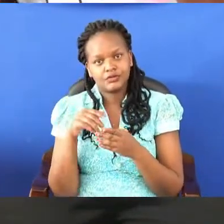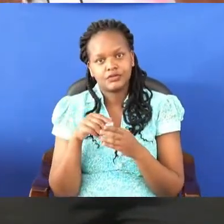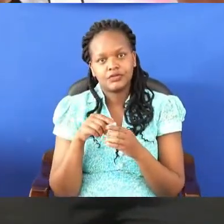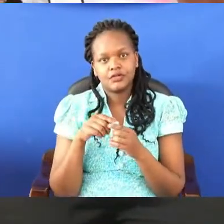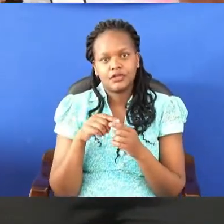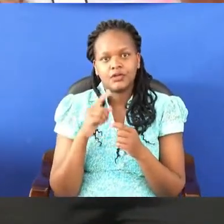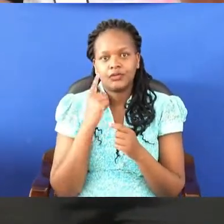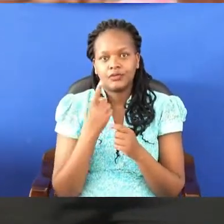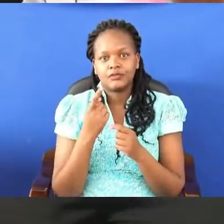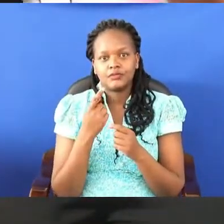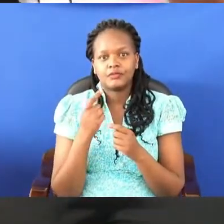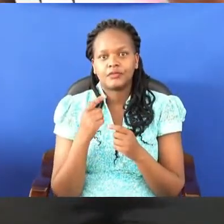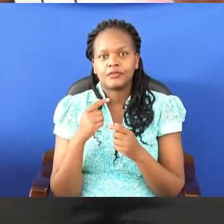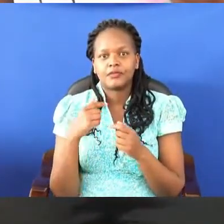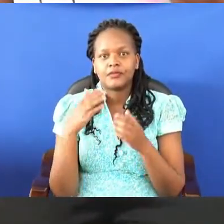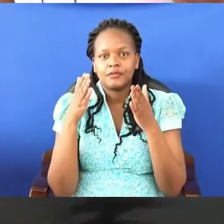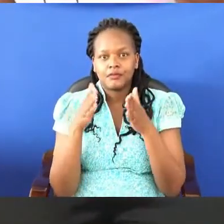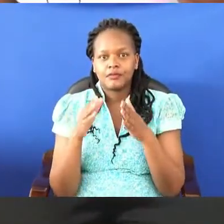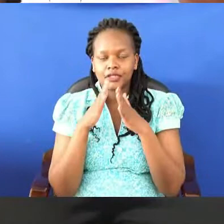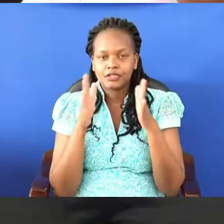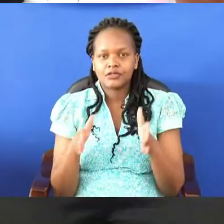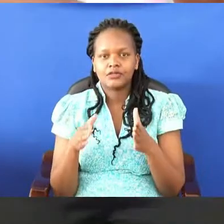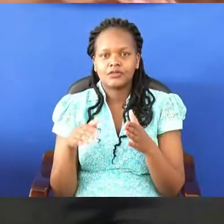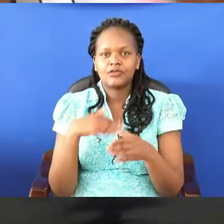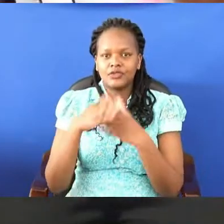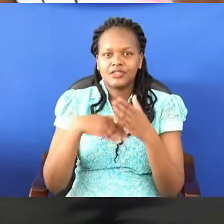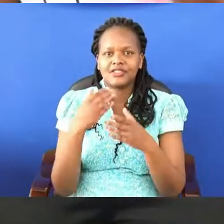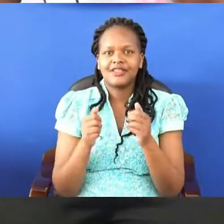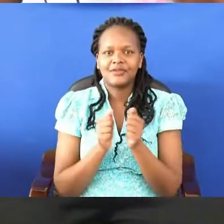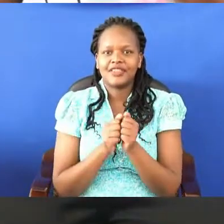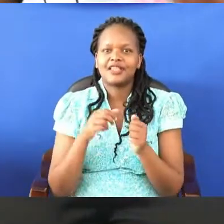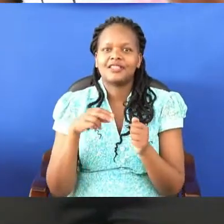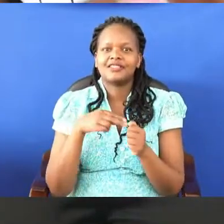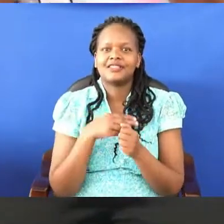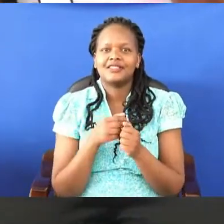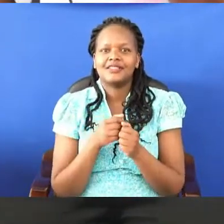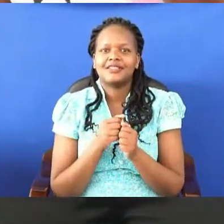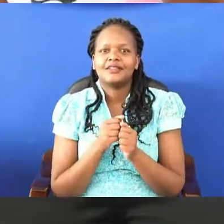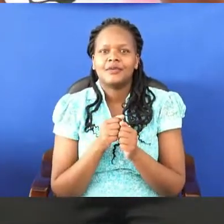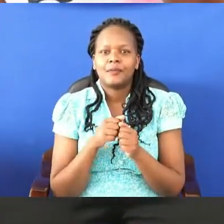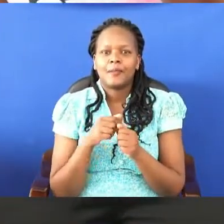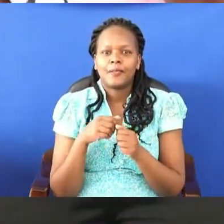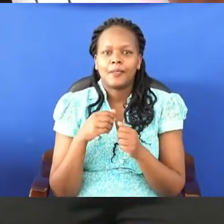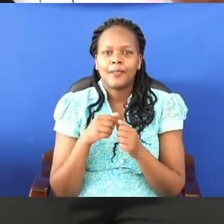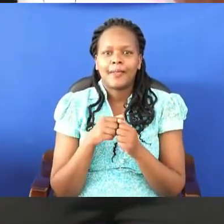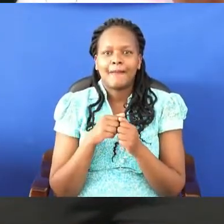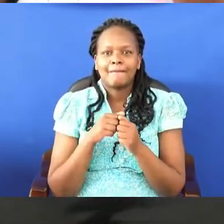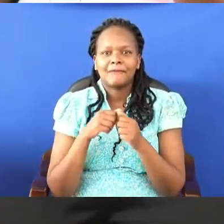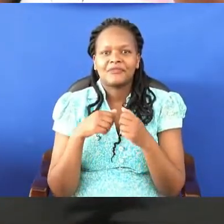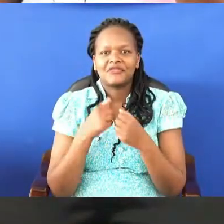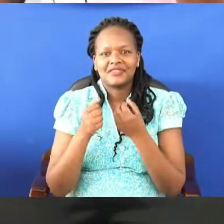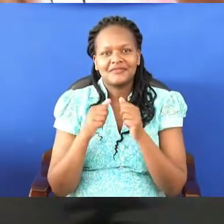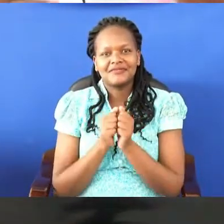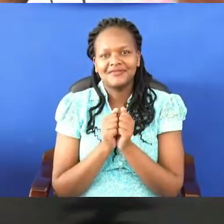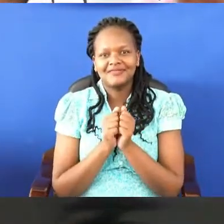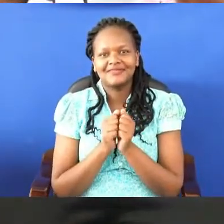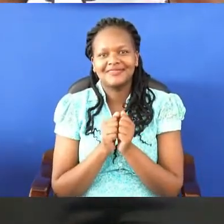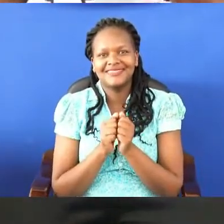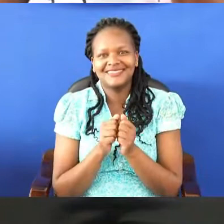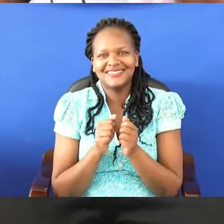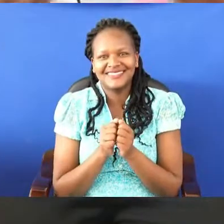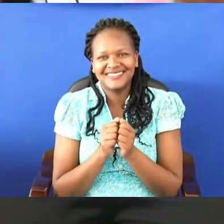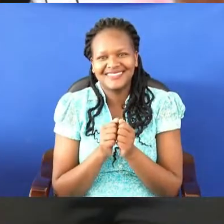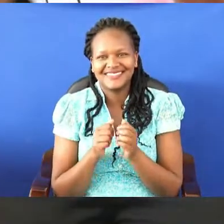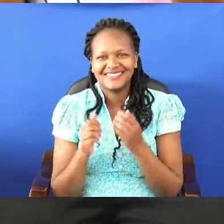is there with us all the time. Whether we are sad, whether we are happy, whether it's in the morning or at